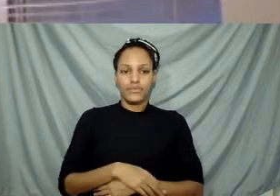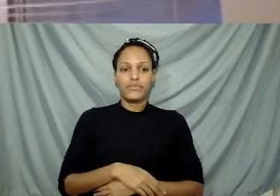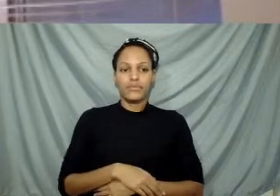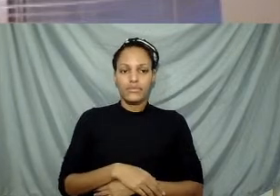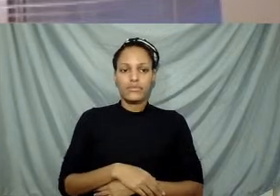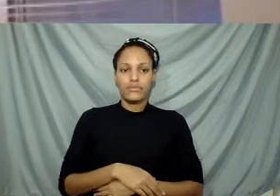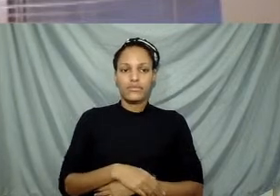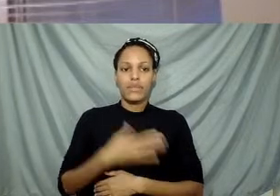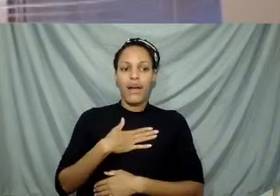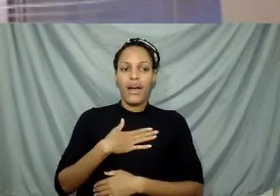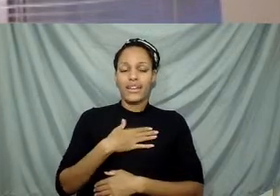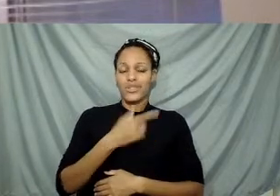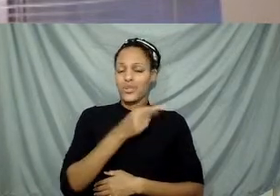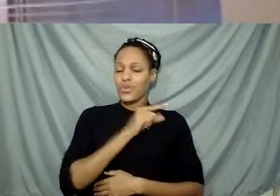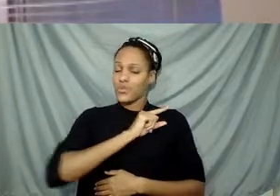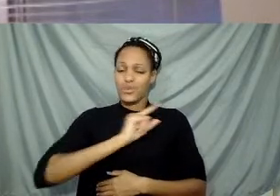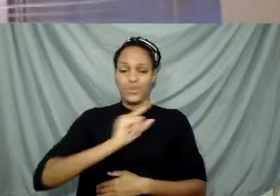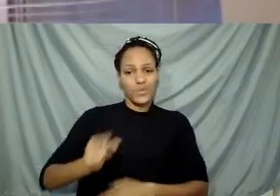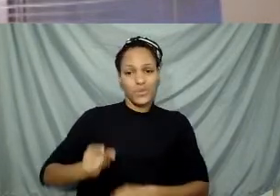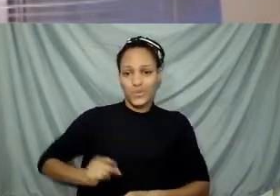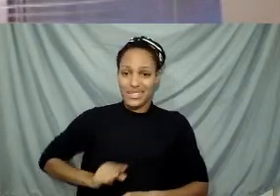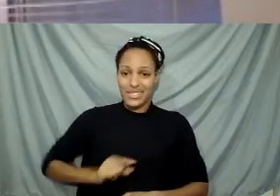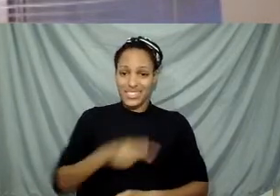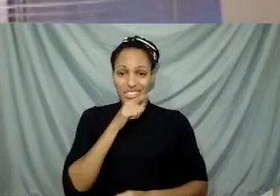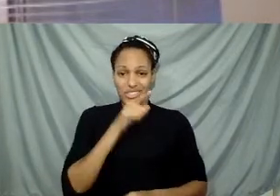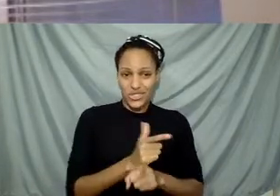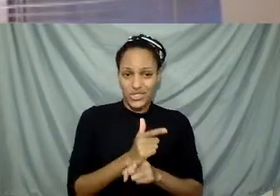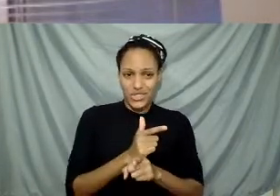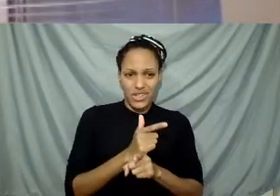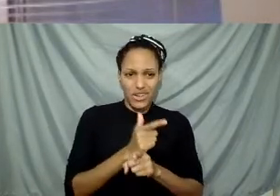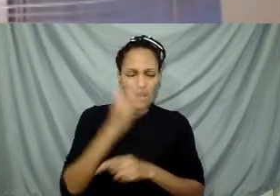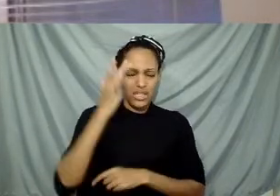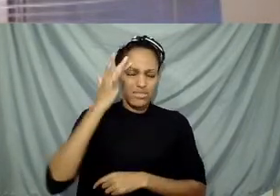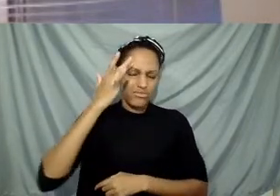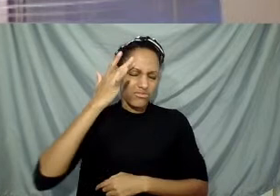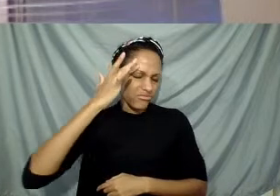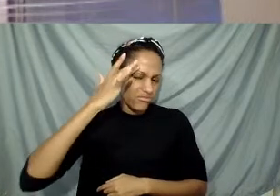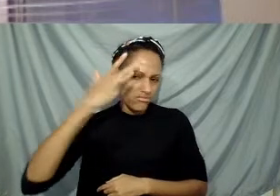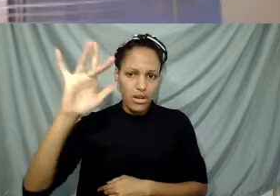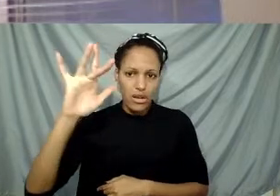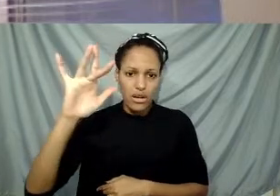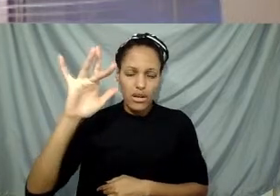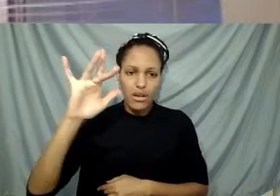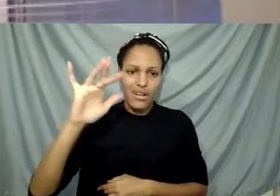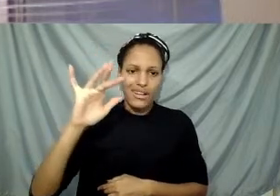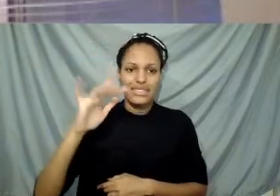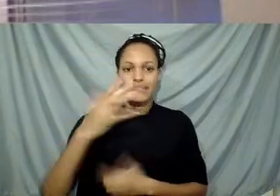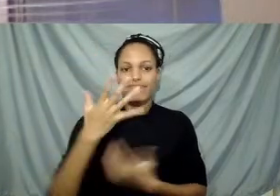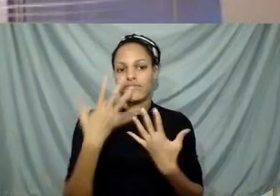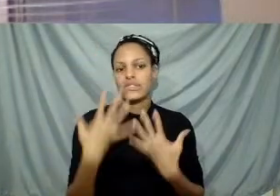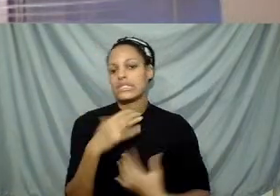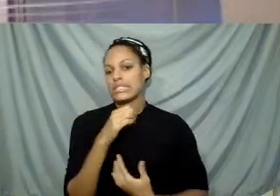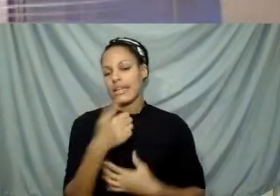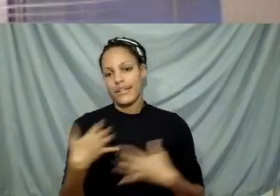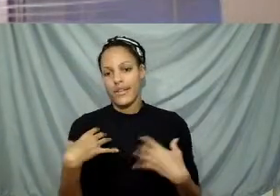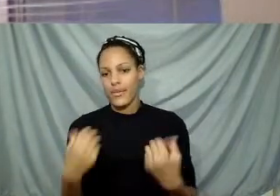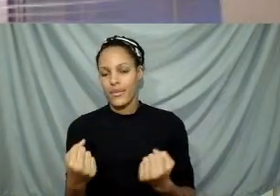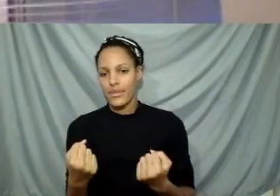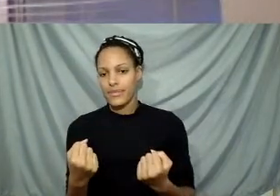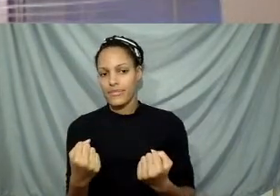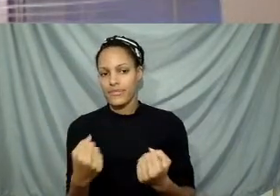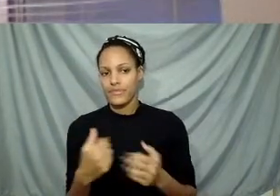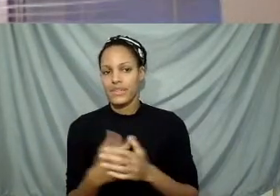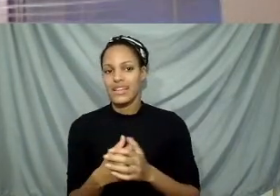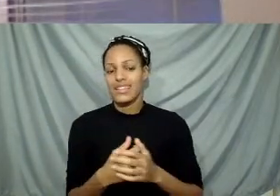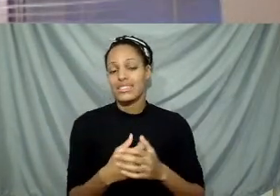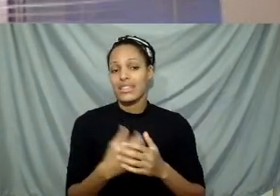my queen sister, brilliant, brilliant mind that is no longer healthy. So she's my new Laverne,